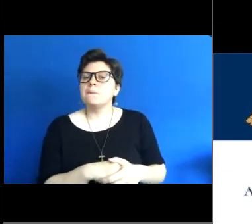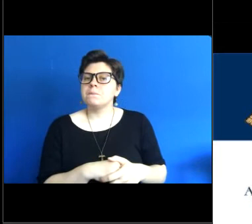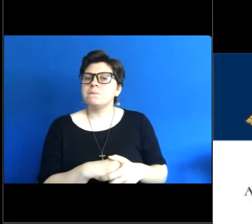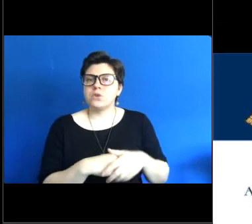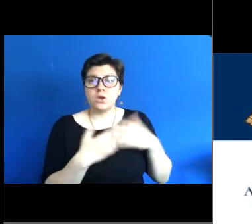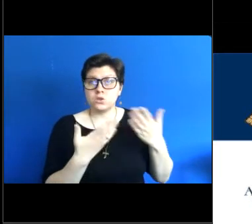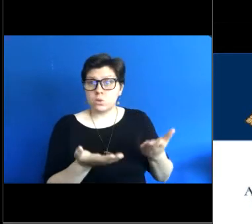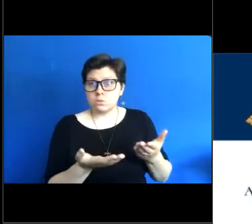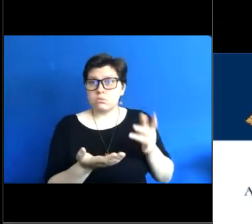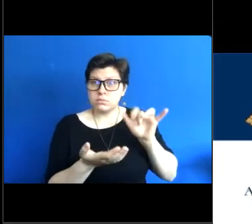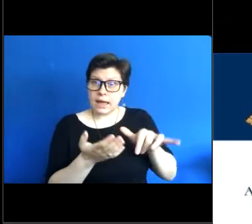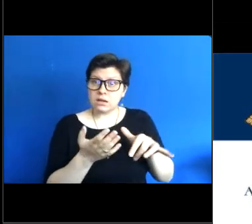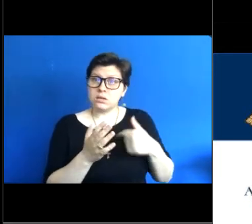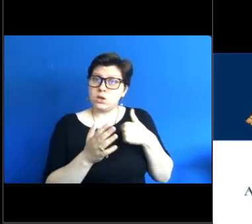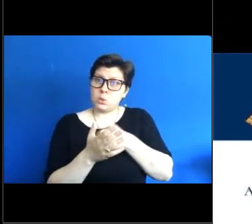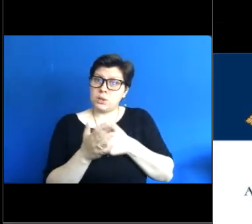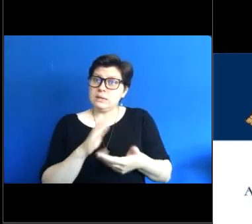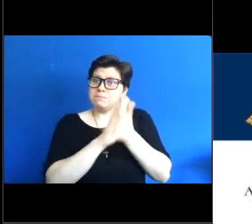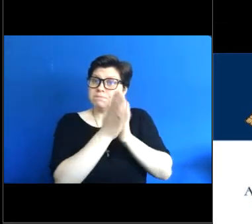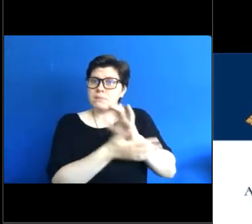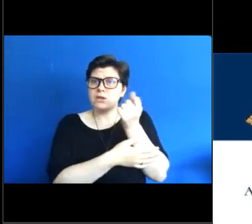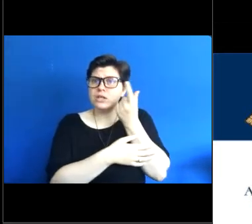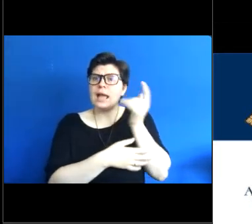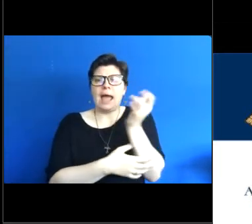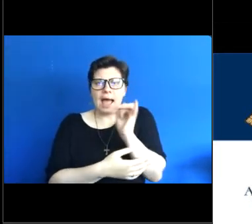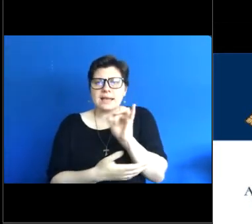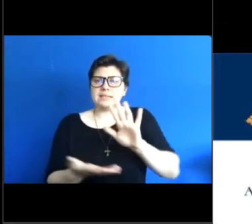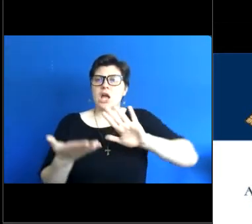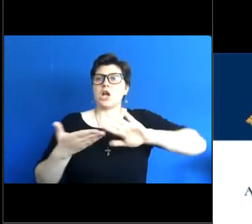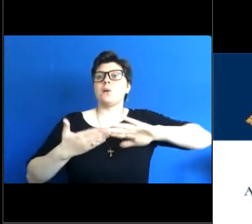of came to an understanding as the community